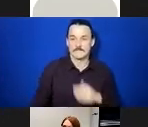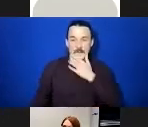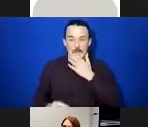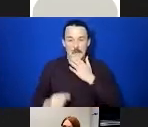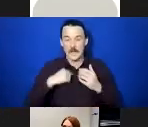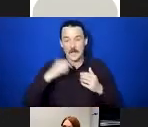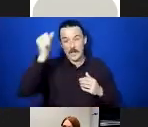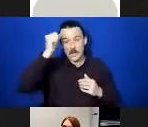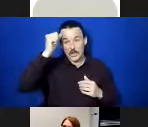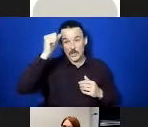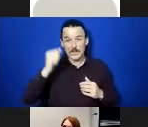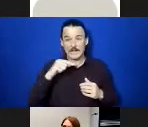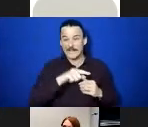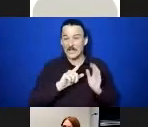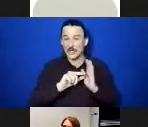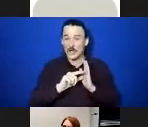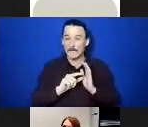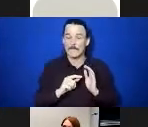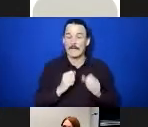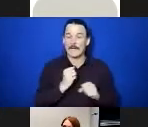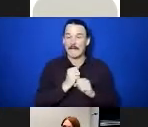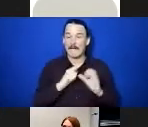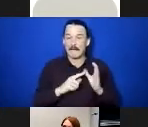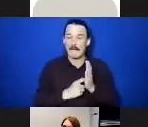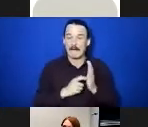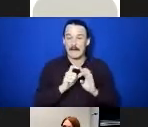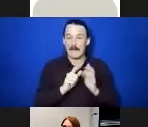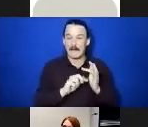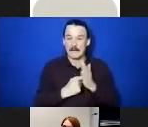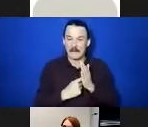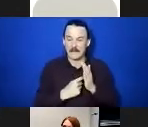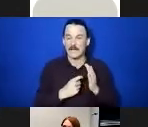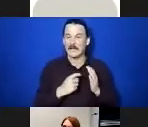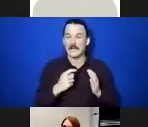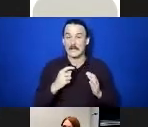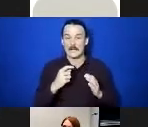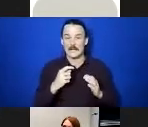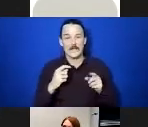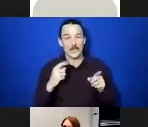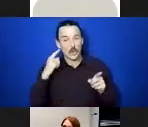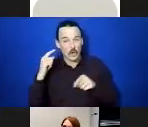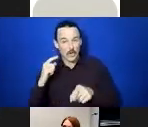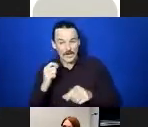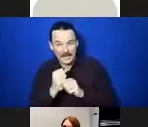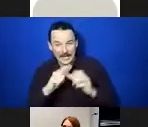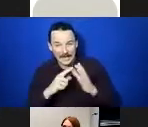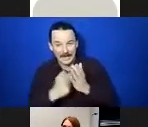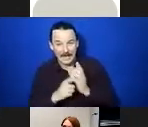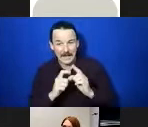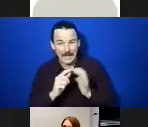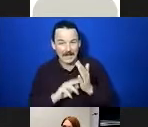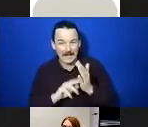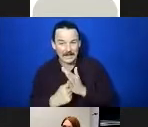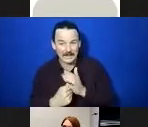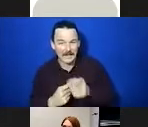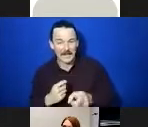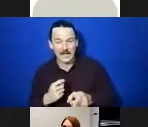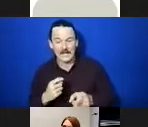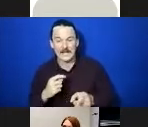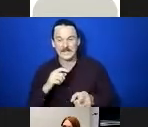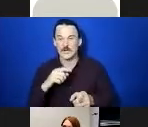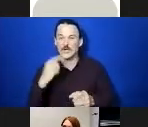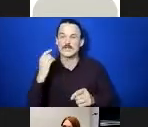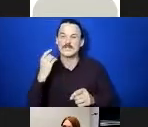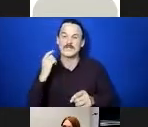committed suicide, death by chloroform more often than not meant murder, as one could not hold a